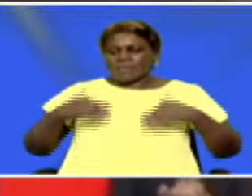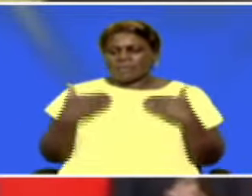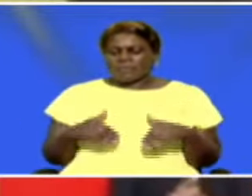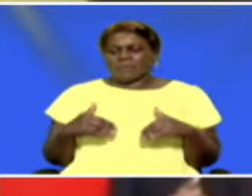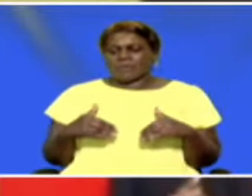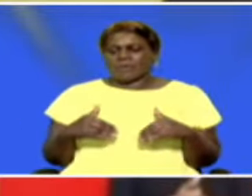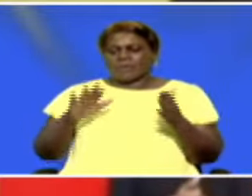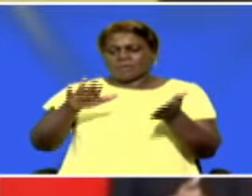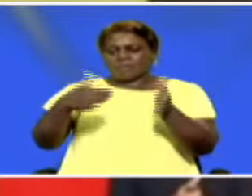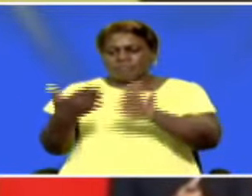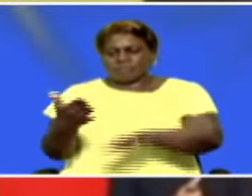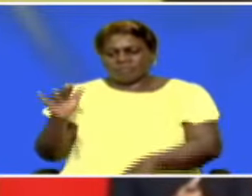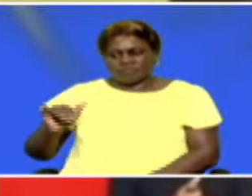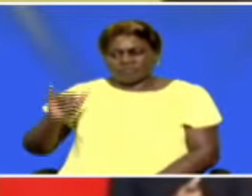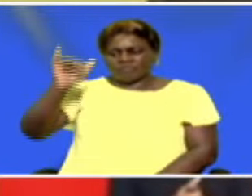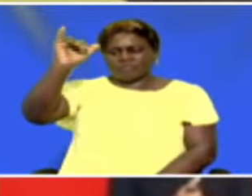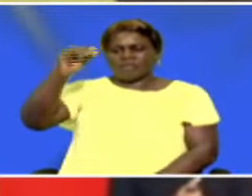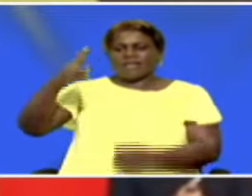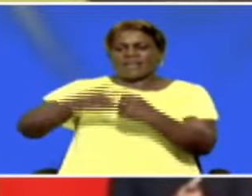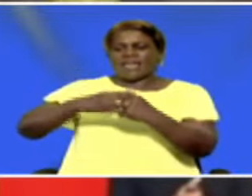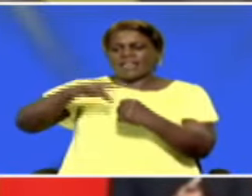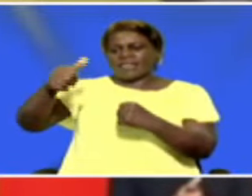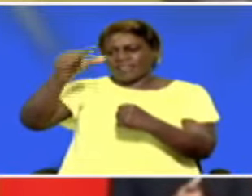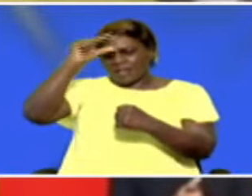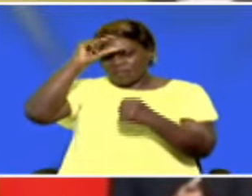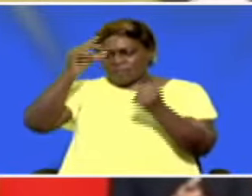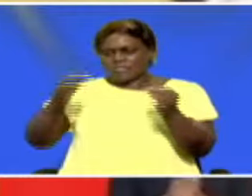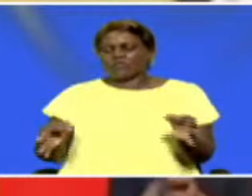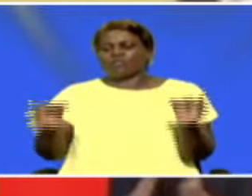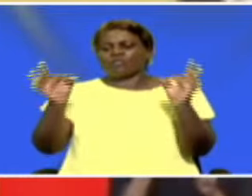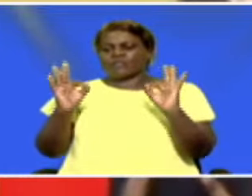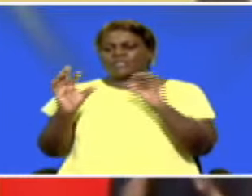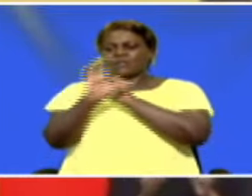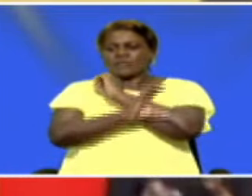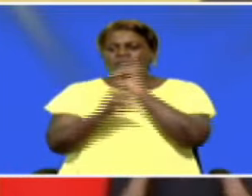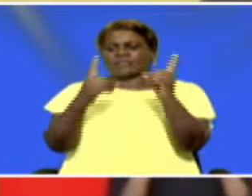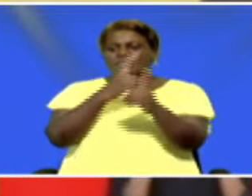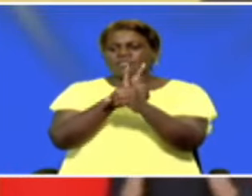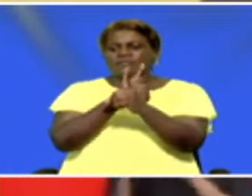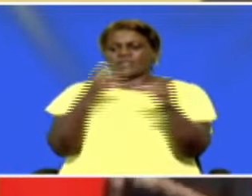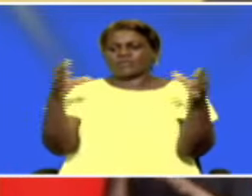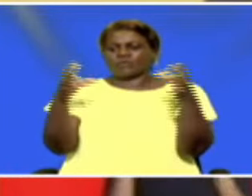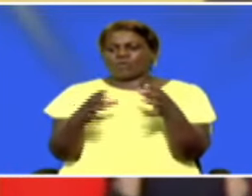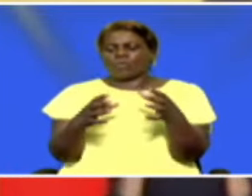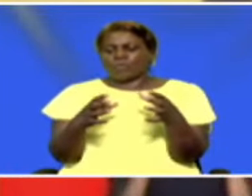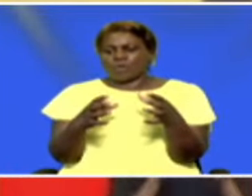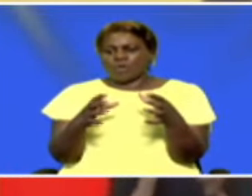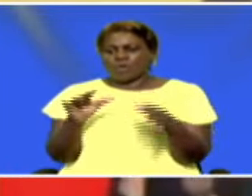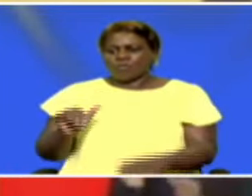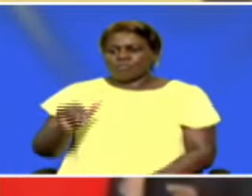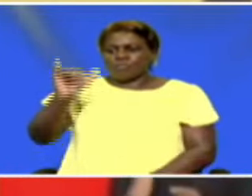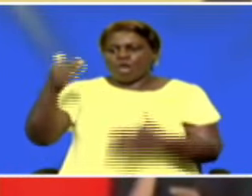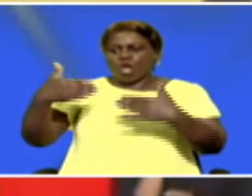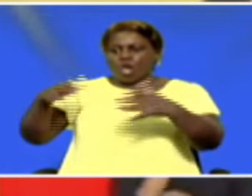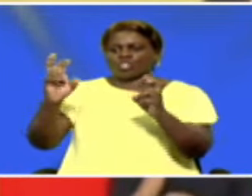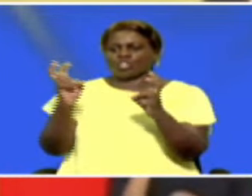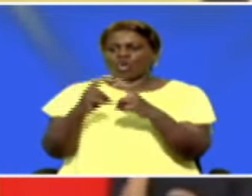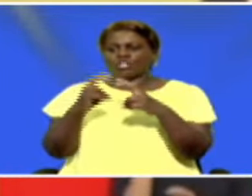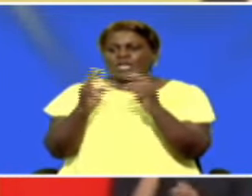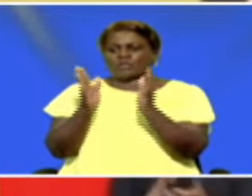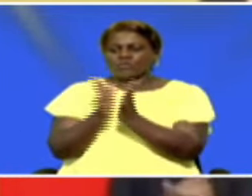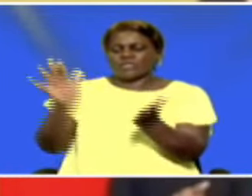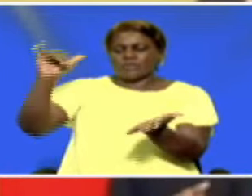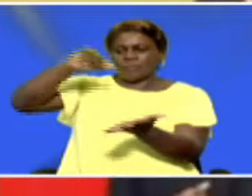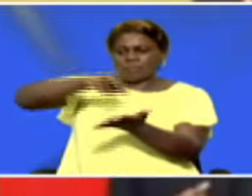Chilima perished in a chopper crash with the 9 other government officials. The country's defense force plane they were on board lost contact with the airport